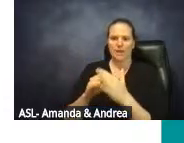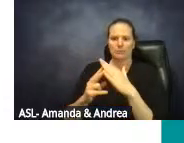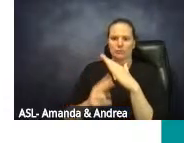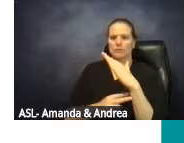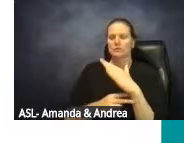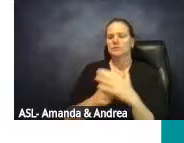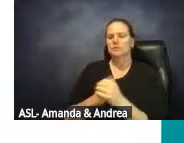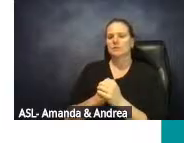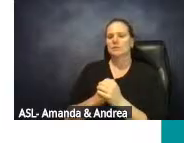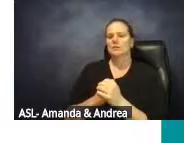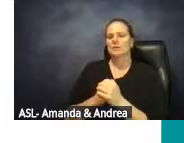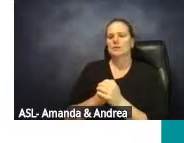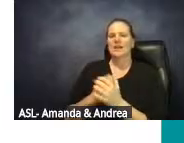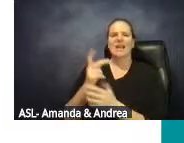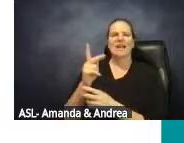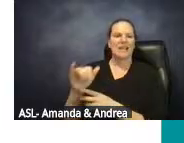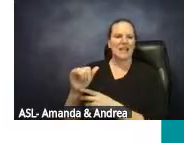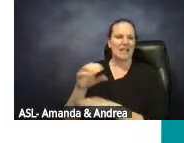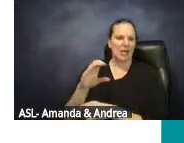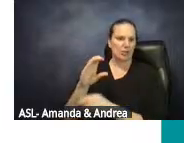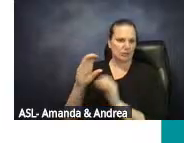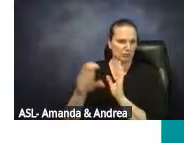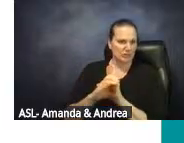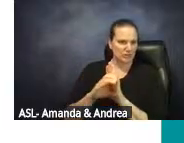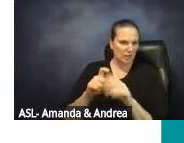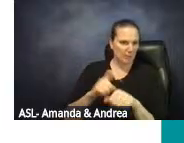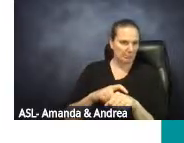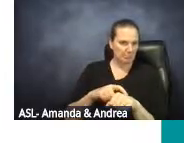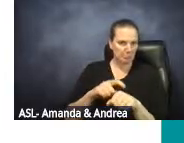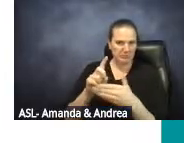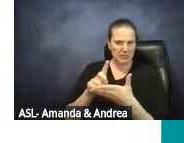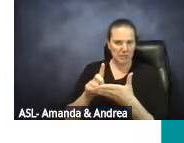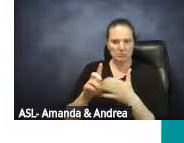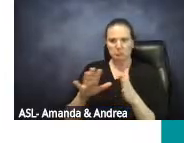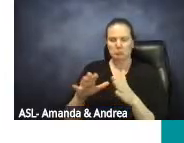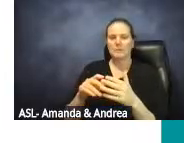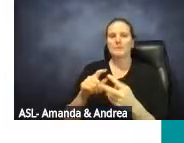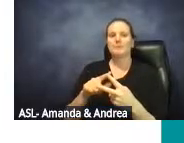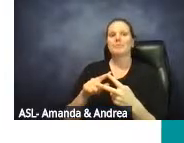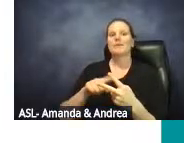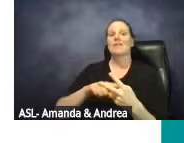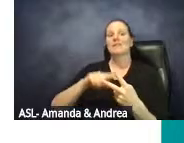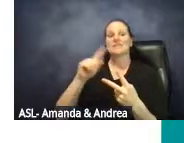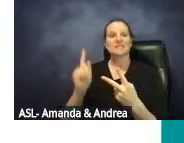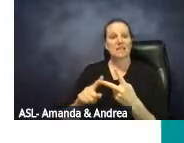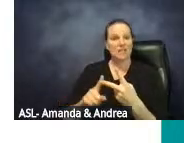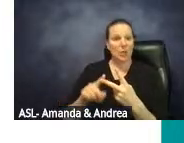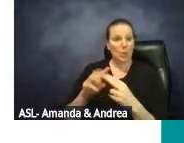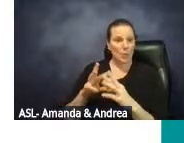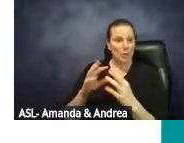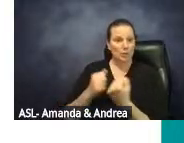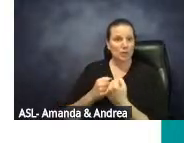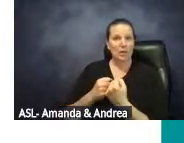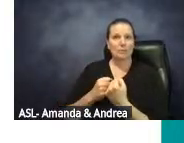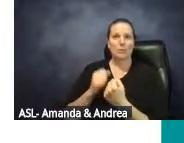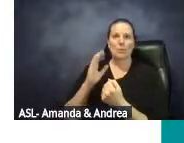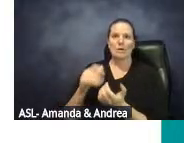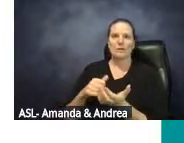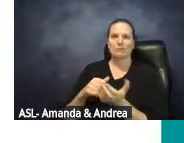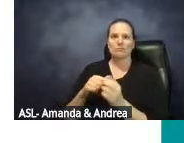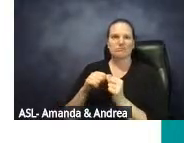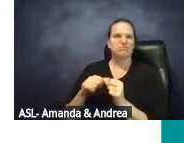key design characteristics. At the second workshop, we're going to continue